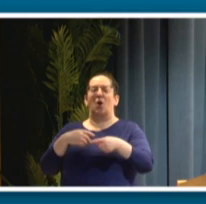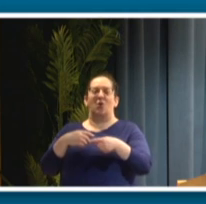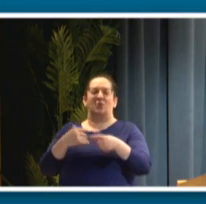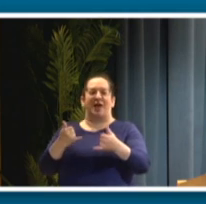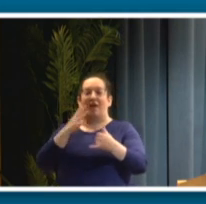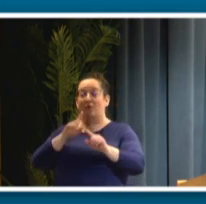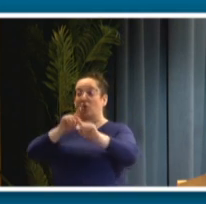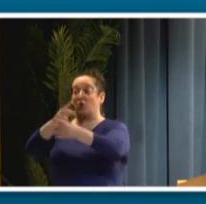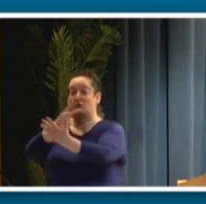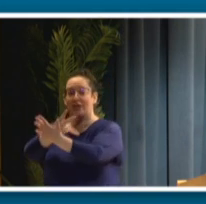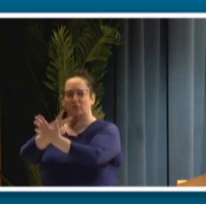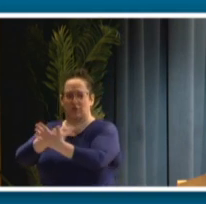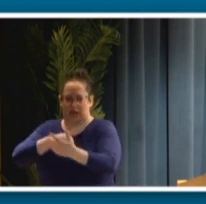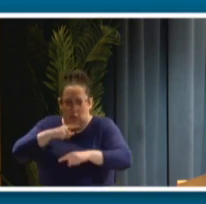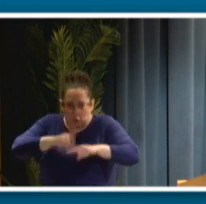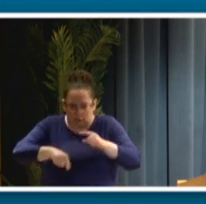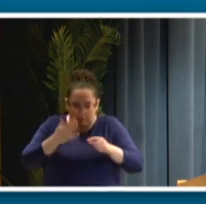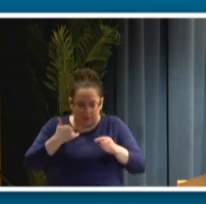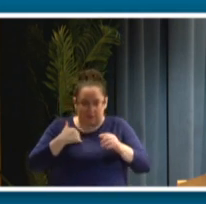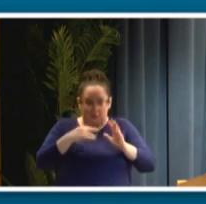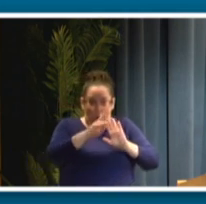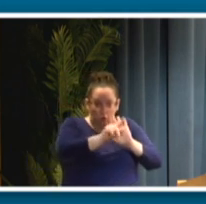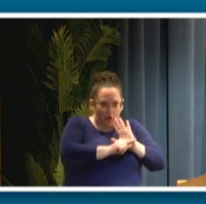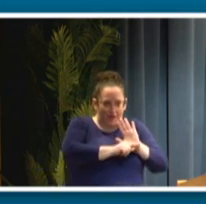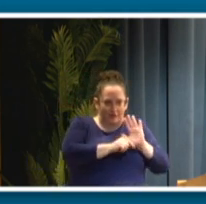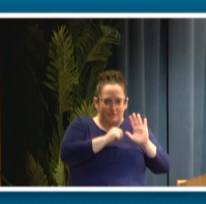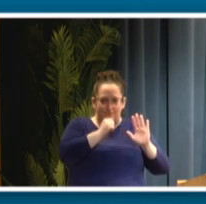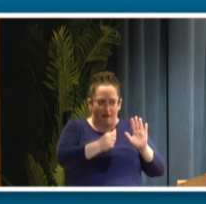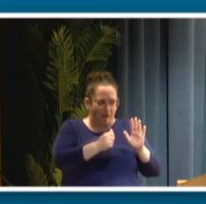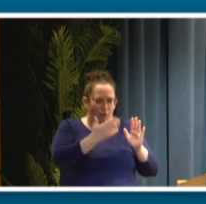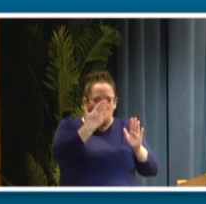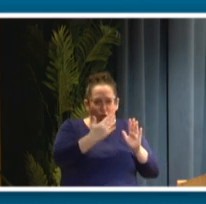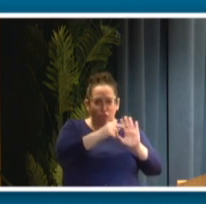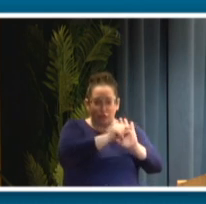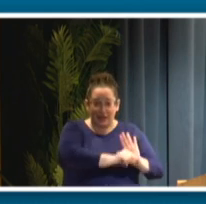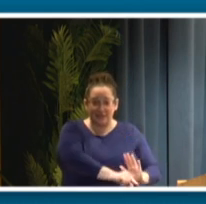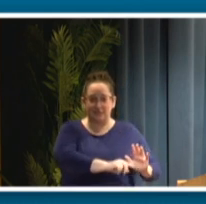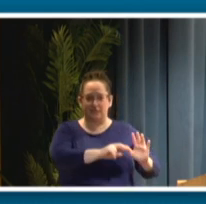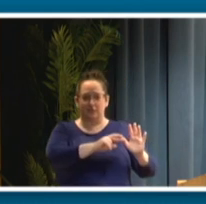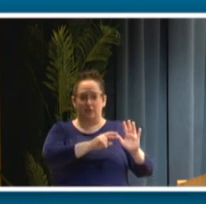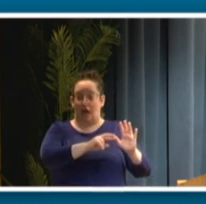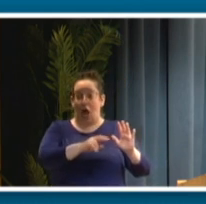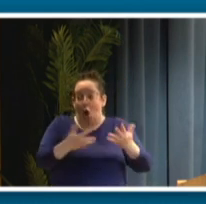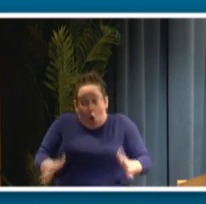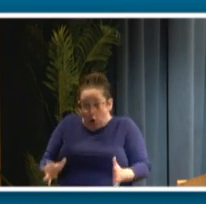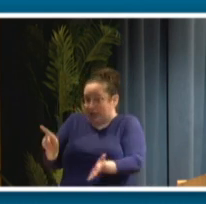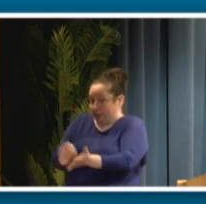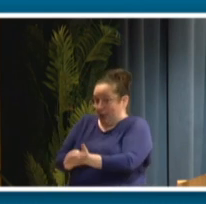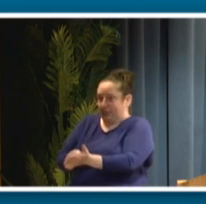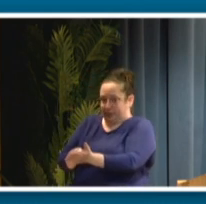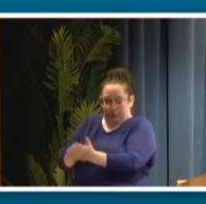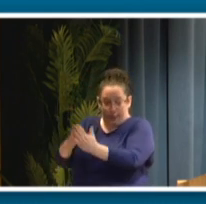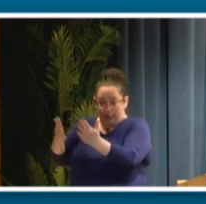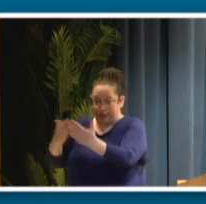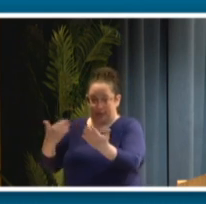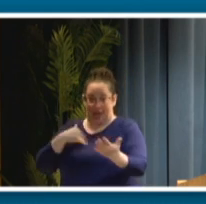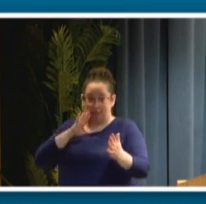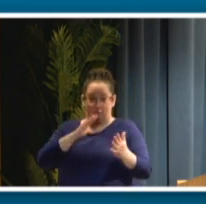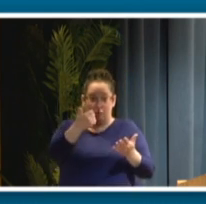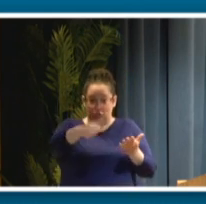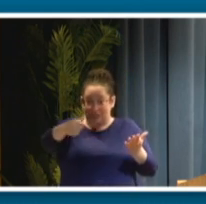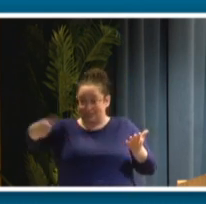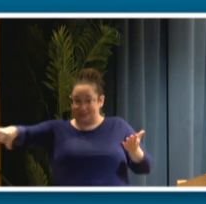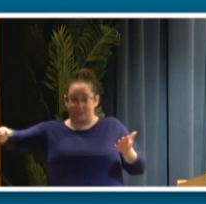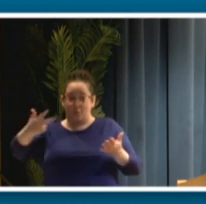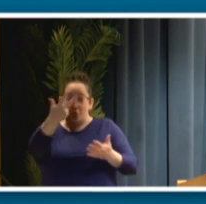so I could never get into grad school. Right, it was rejected 3 times with a book in the store. Rejected 3 times, and then I took a